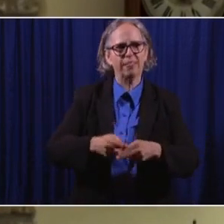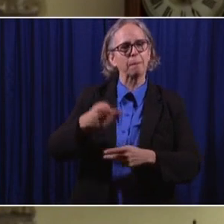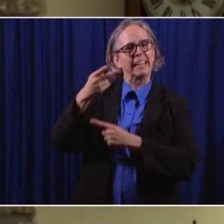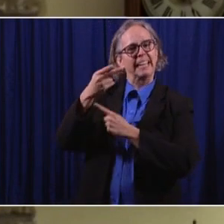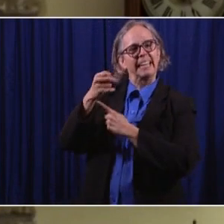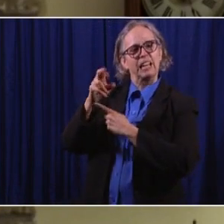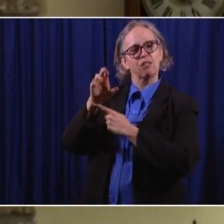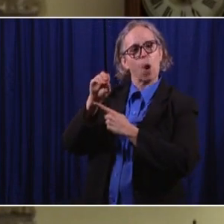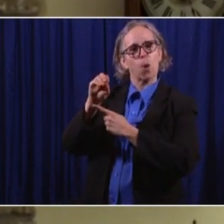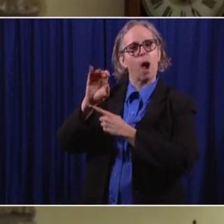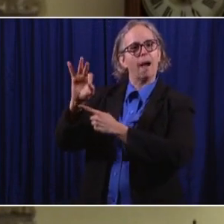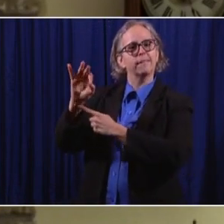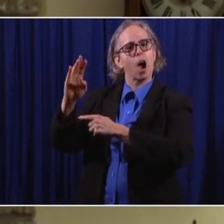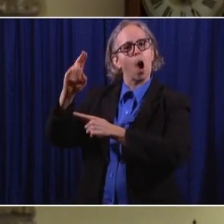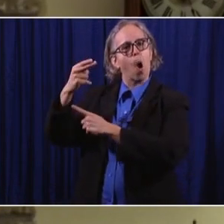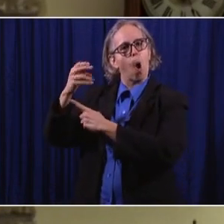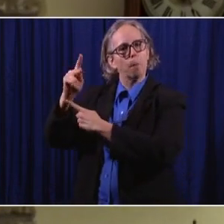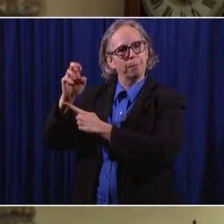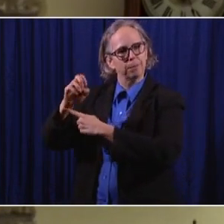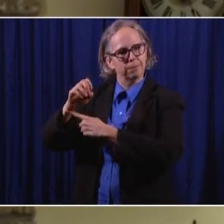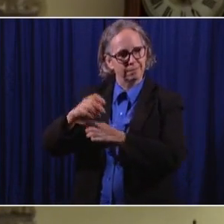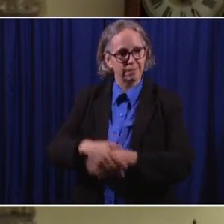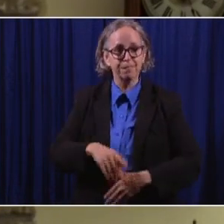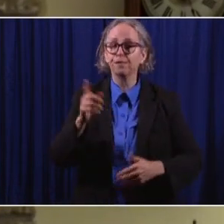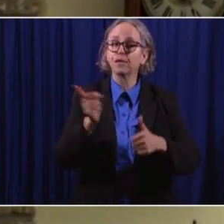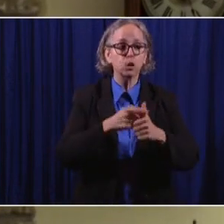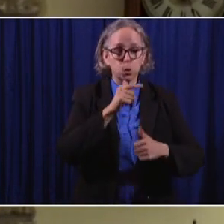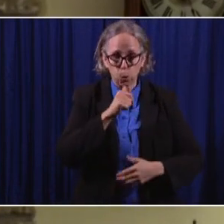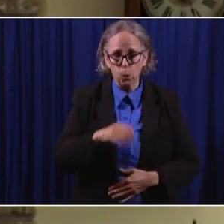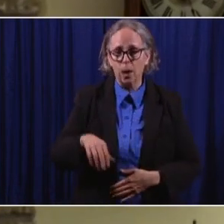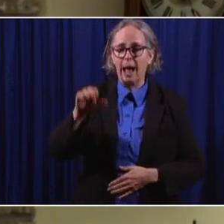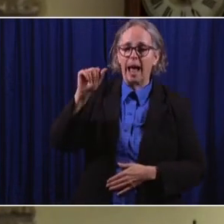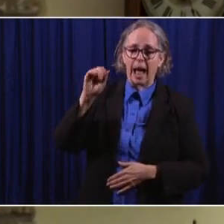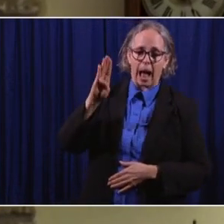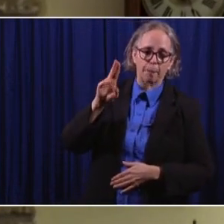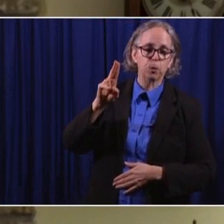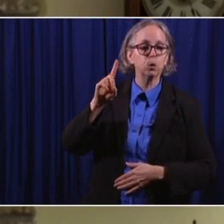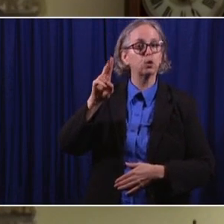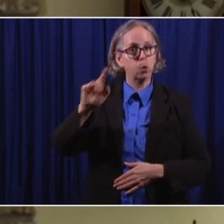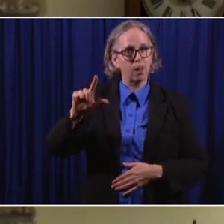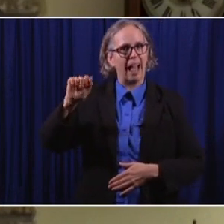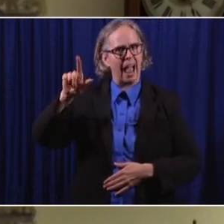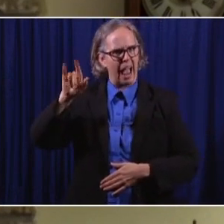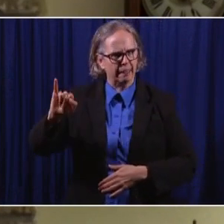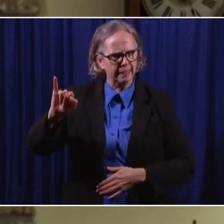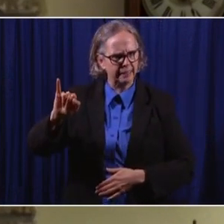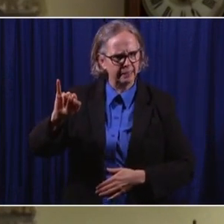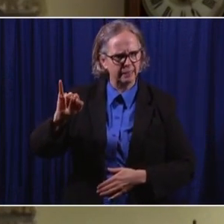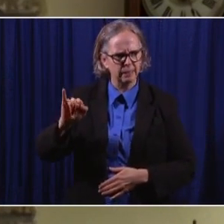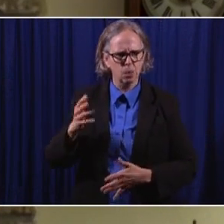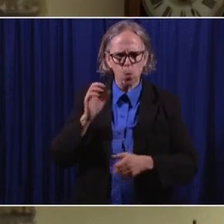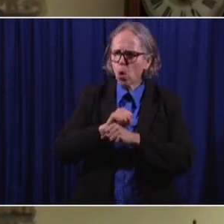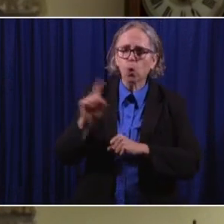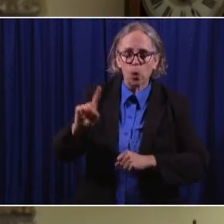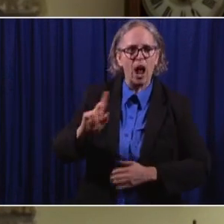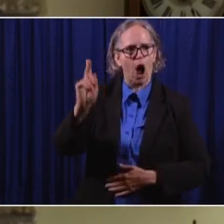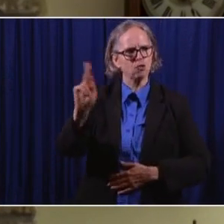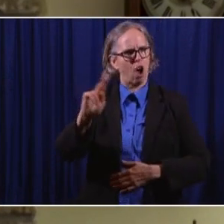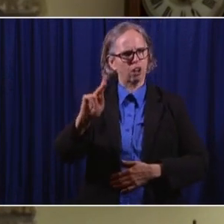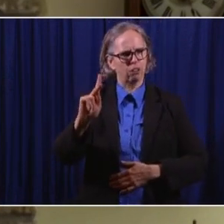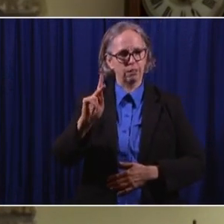you to meet. Abdul Ali. He is a hiring recruiter for Kroger in Columbus at their Brewery